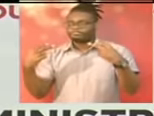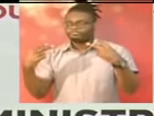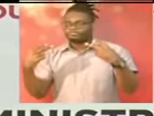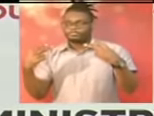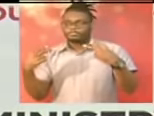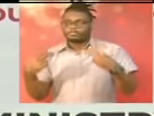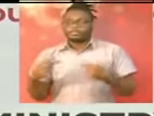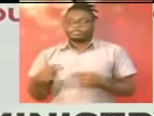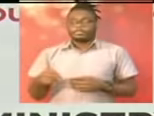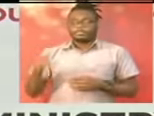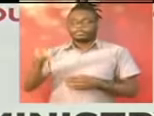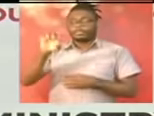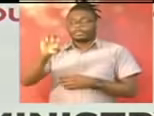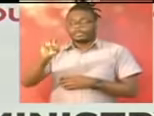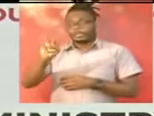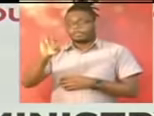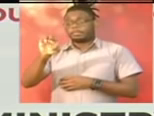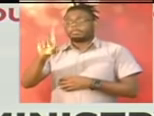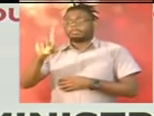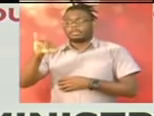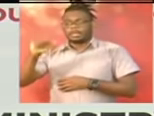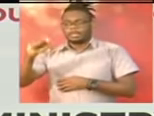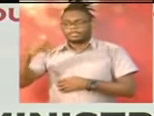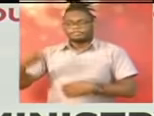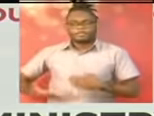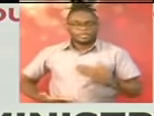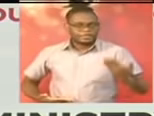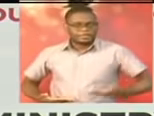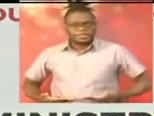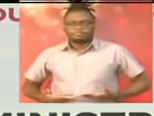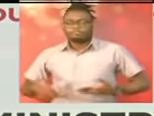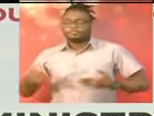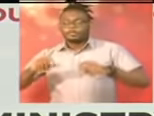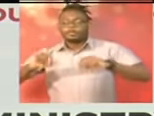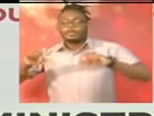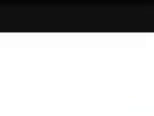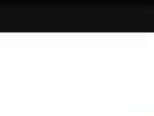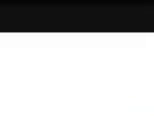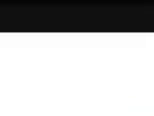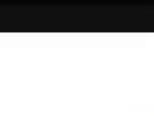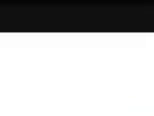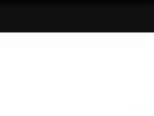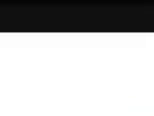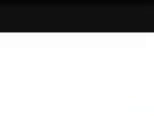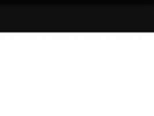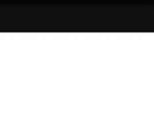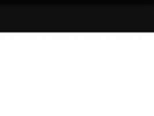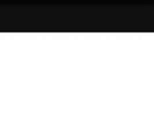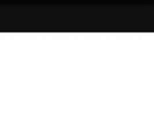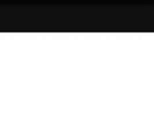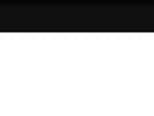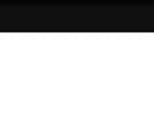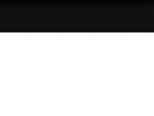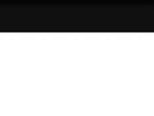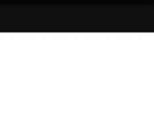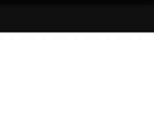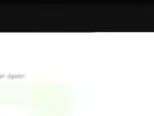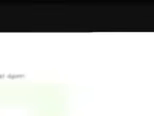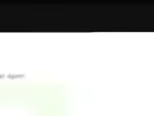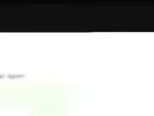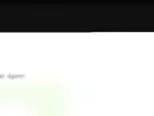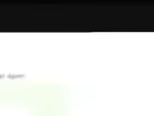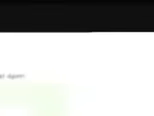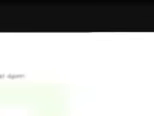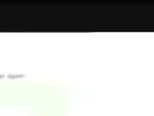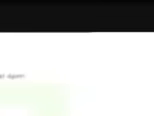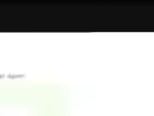first slide, please. We'll go through the clinical update. Now, as at July 6th, next one, please. Thanks.